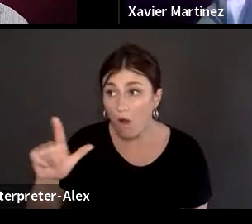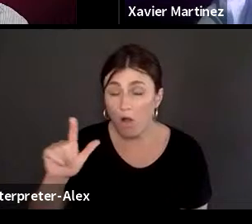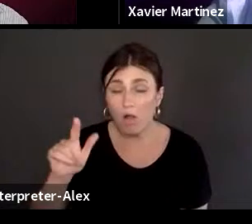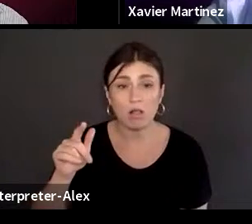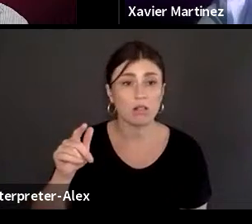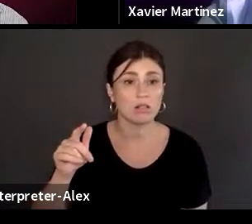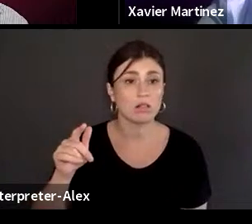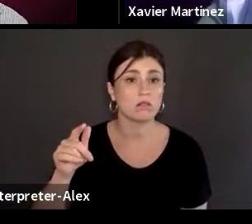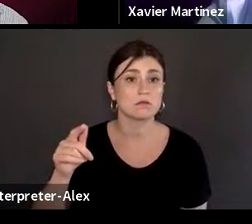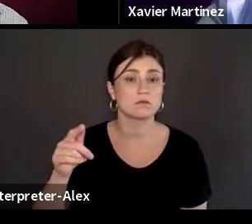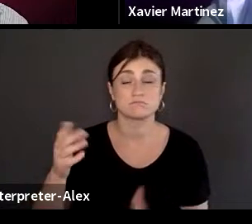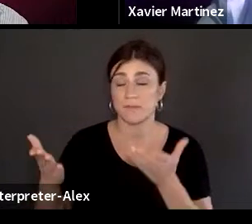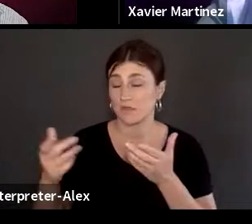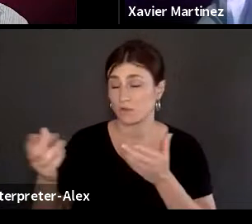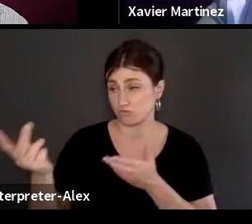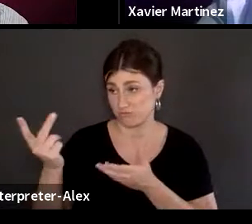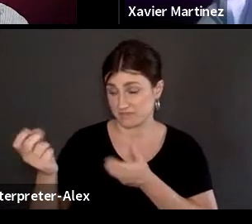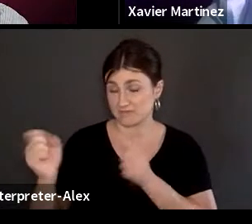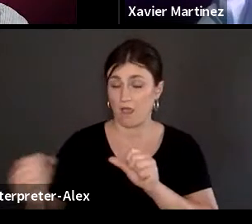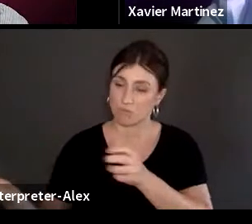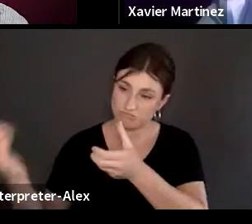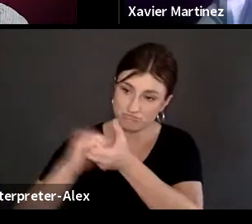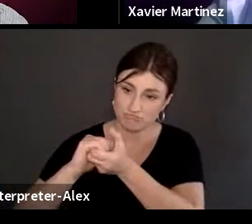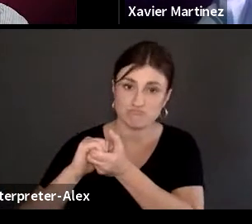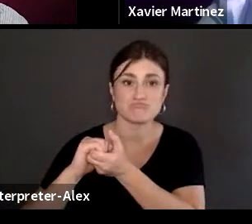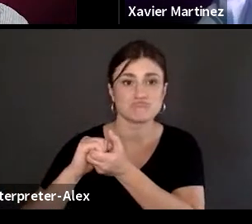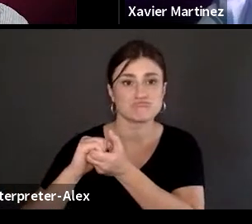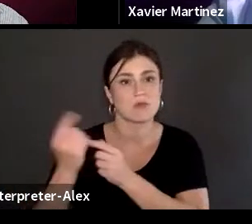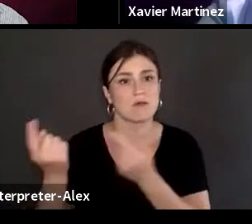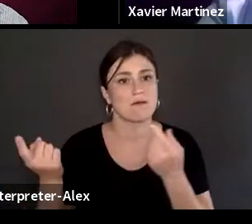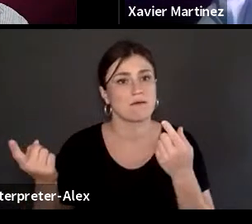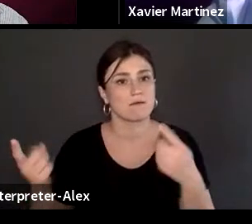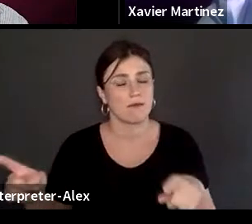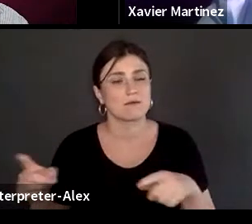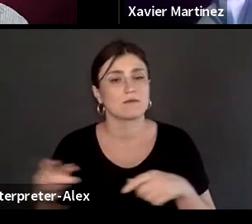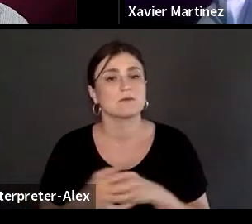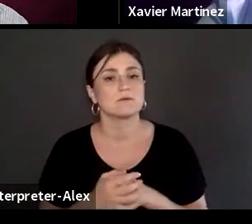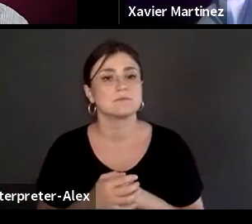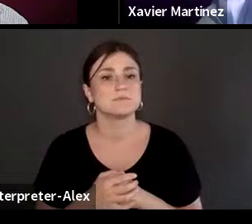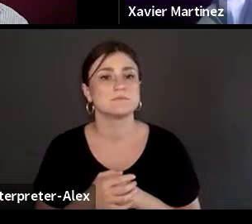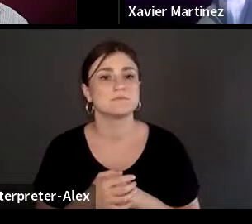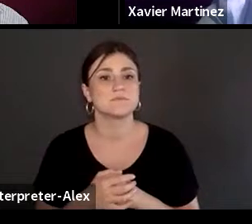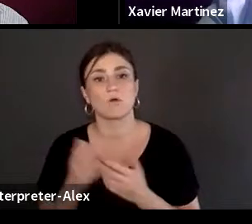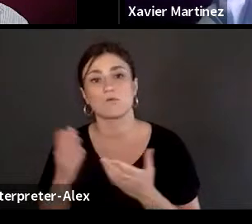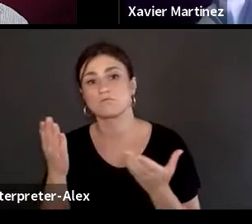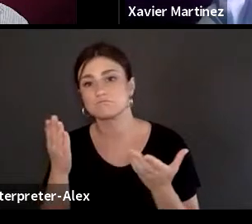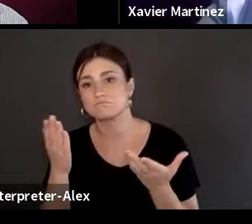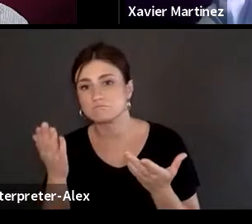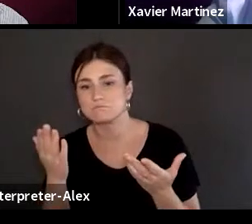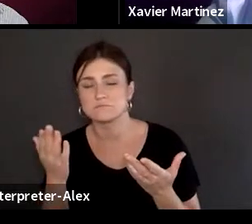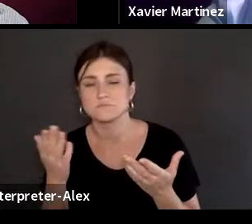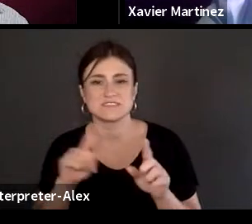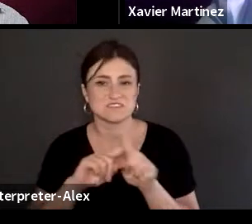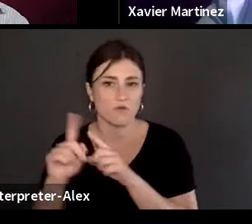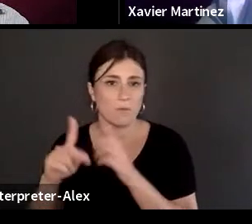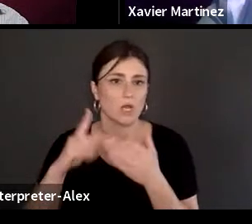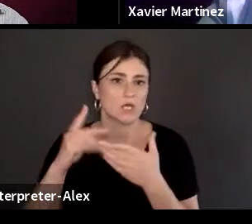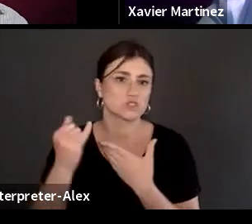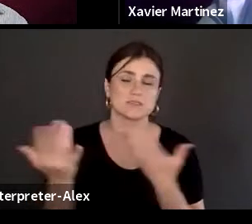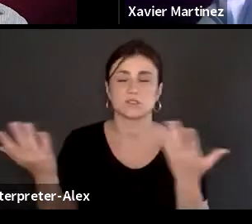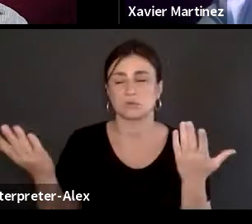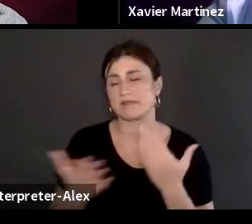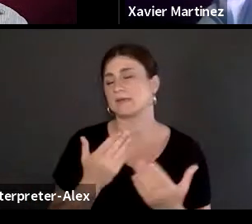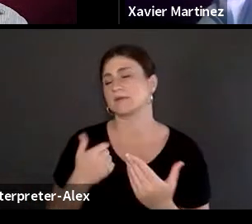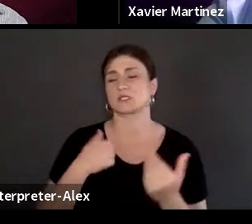County and the city of Espanola can be able to work together, current projects and future projects as well. So just want to thank everybody. Thank you guys. Thank